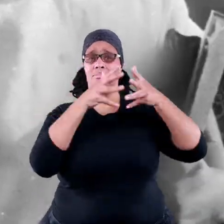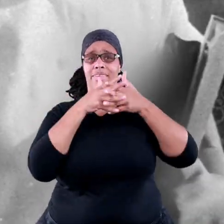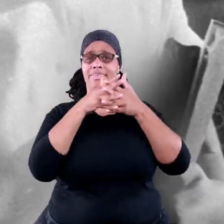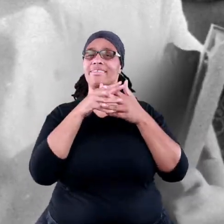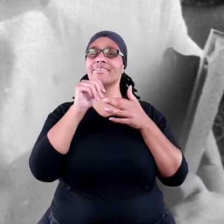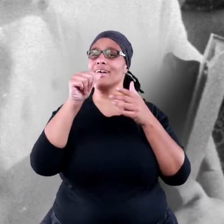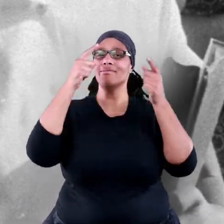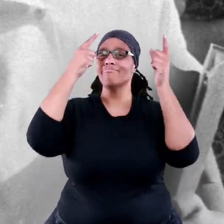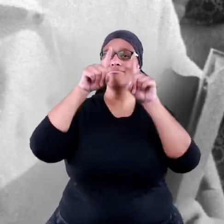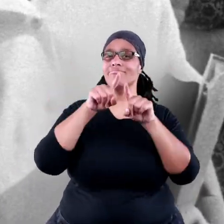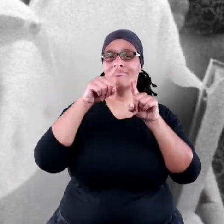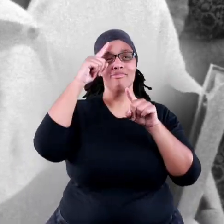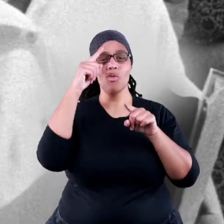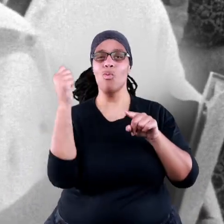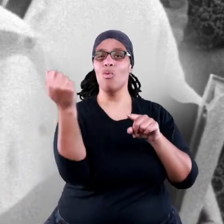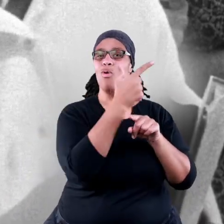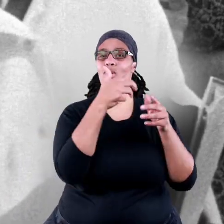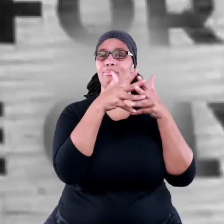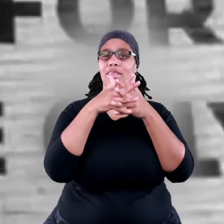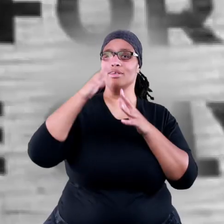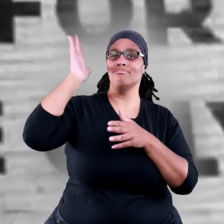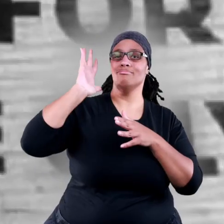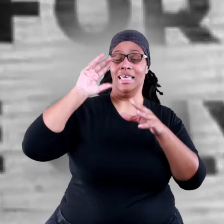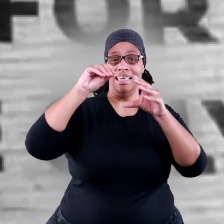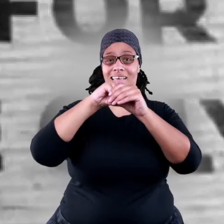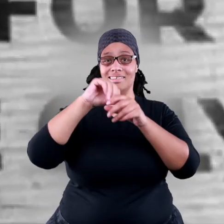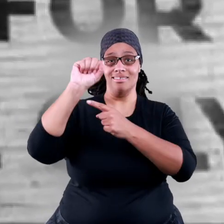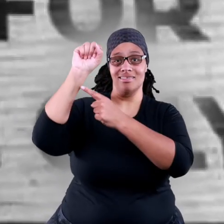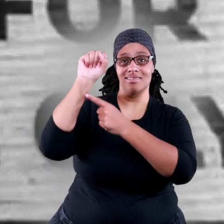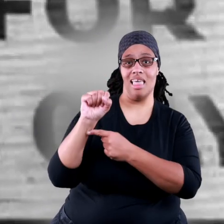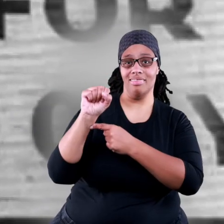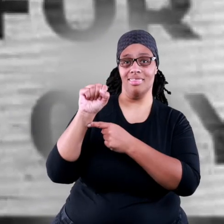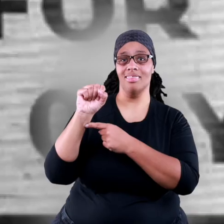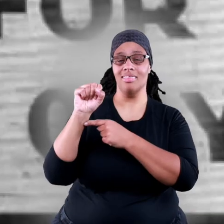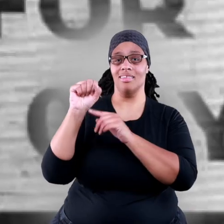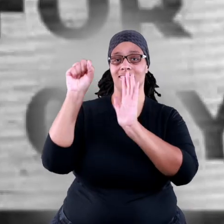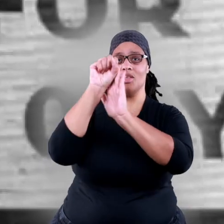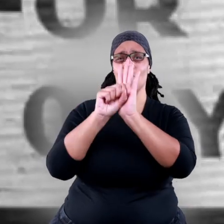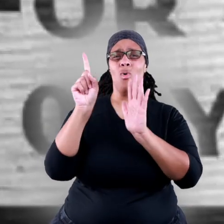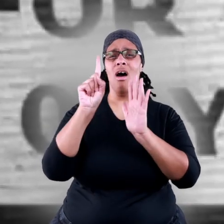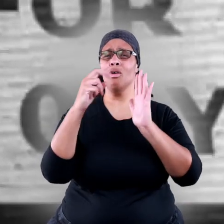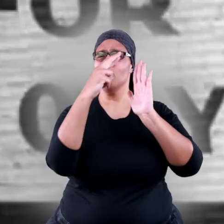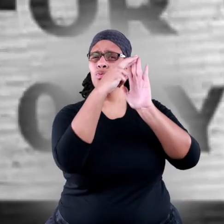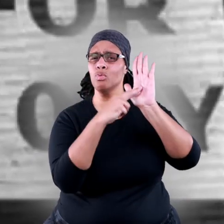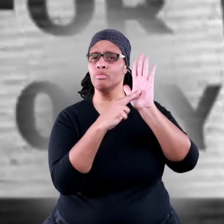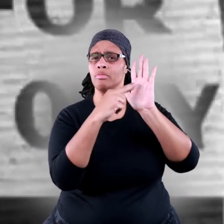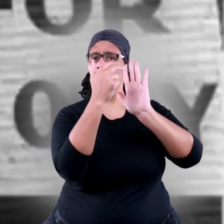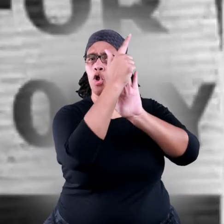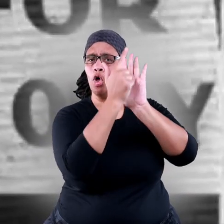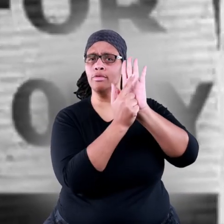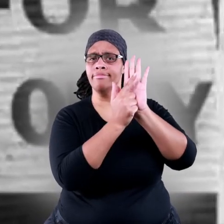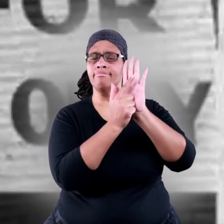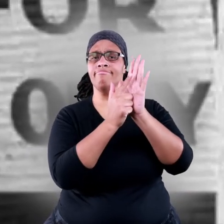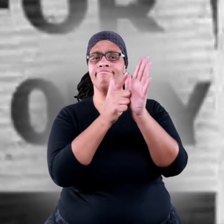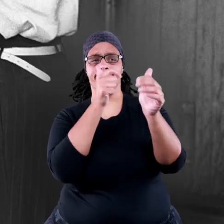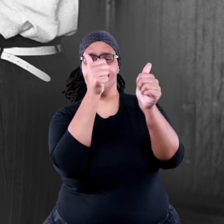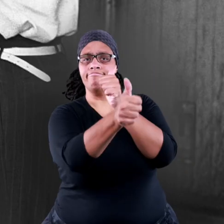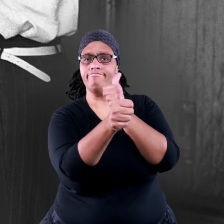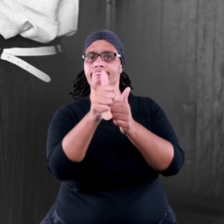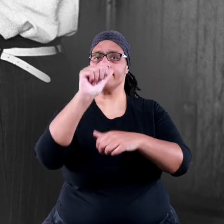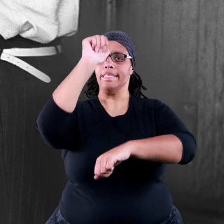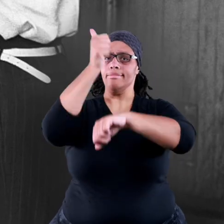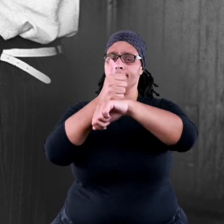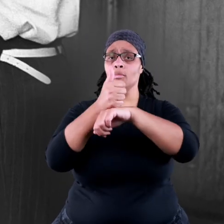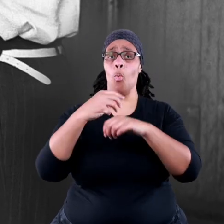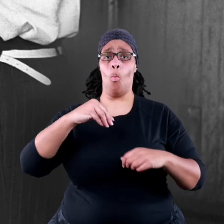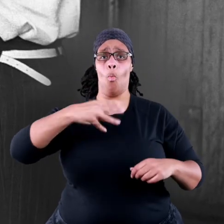in America was not like this for all Americans, especially in the southern states, where rules and laws were passed